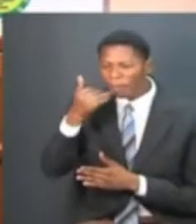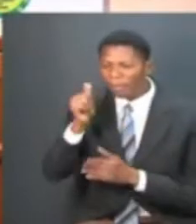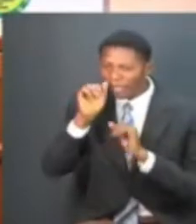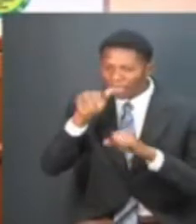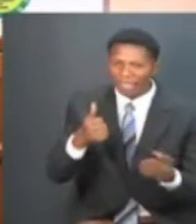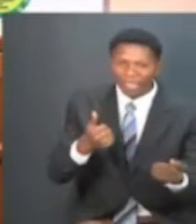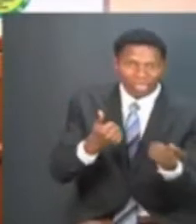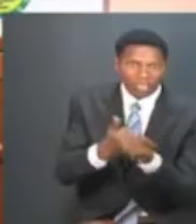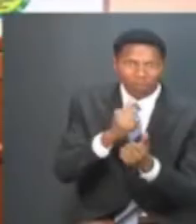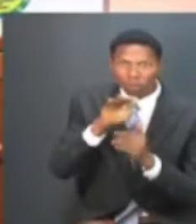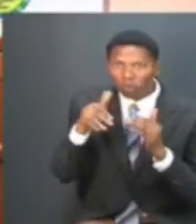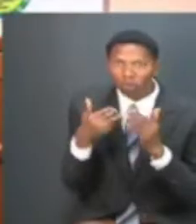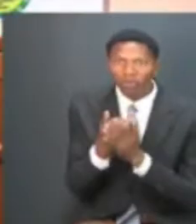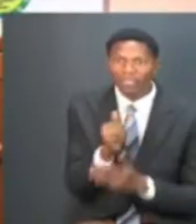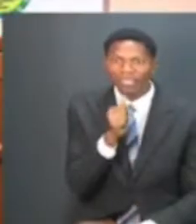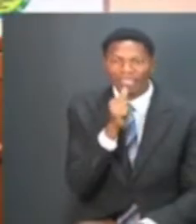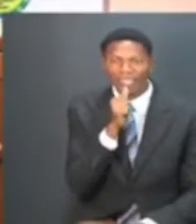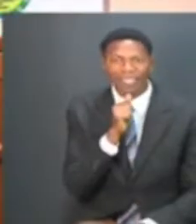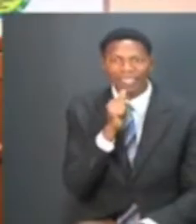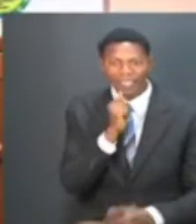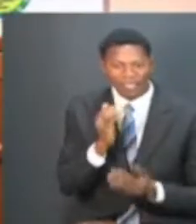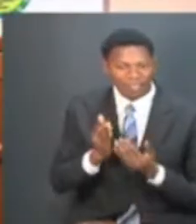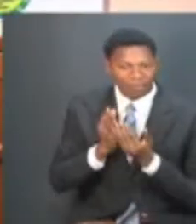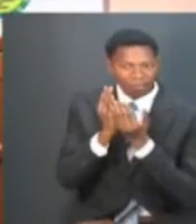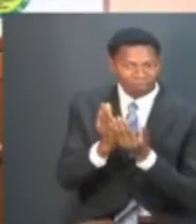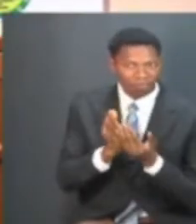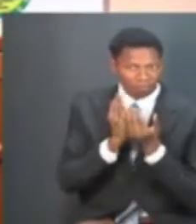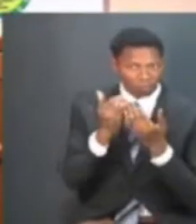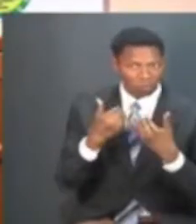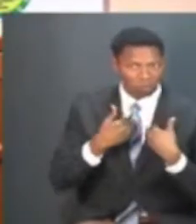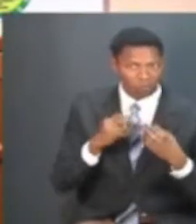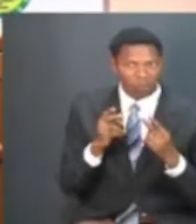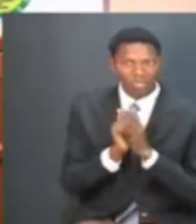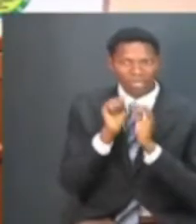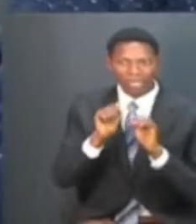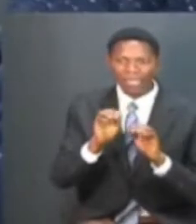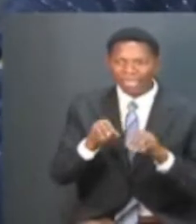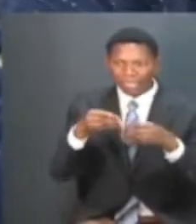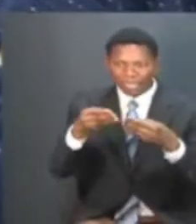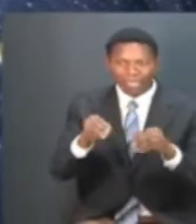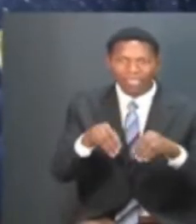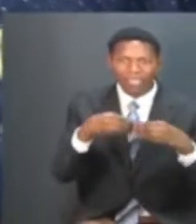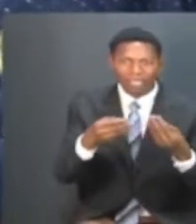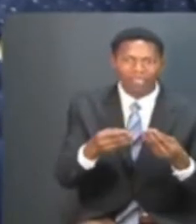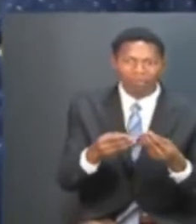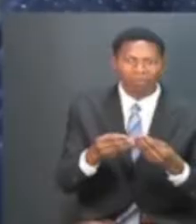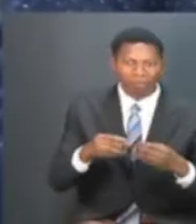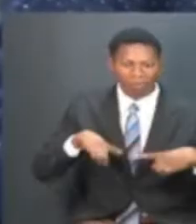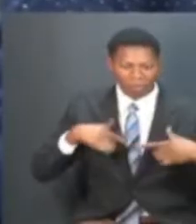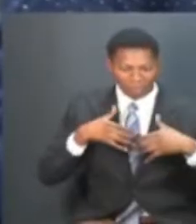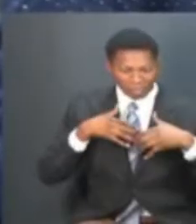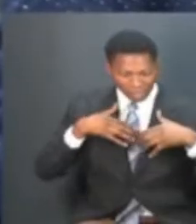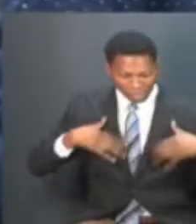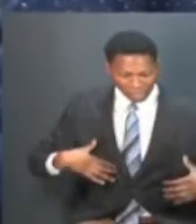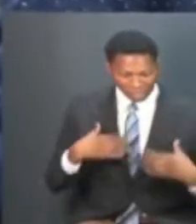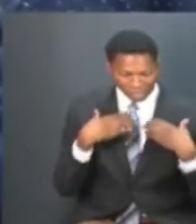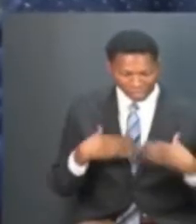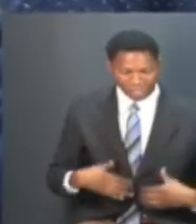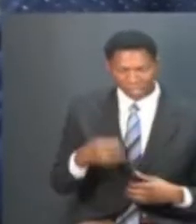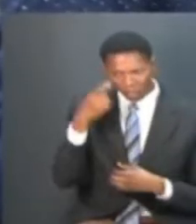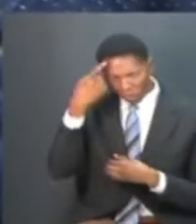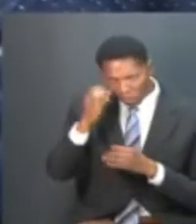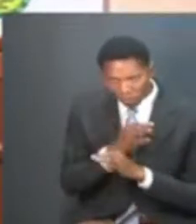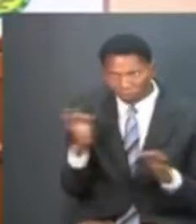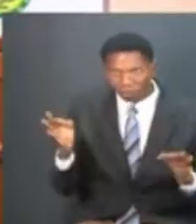owners to give life jackets, if for nothing, life jackets for free. And then get